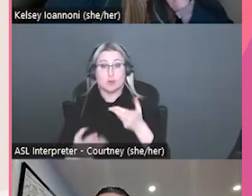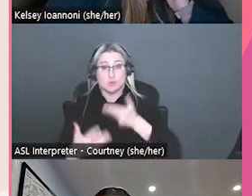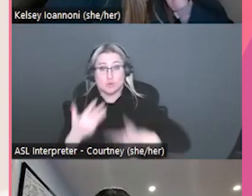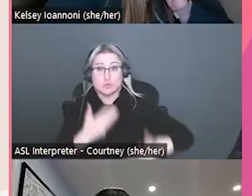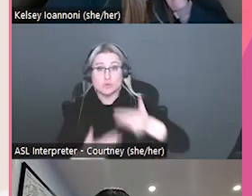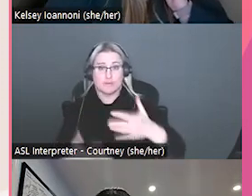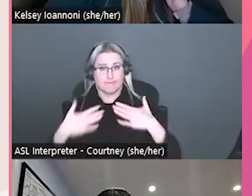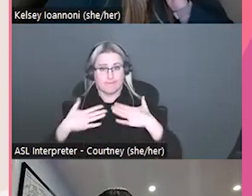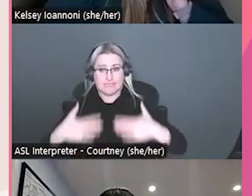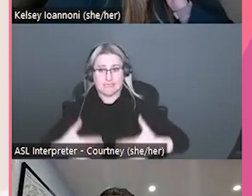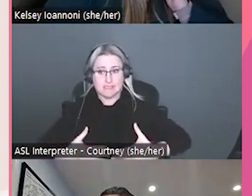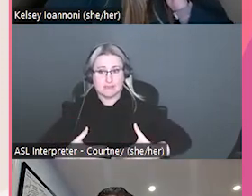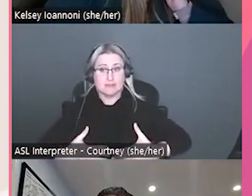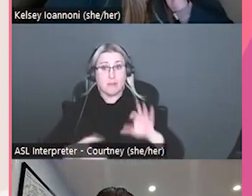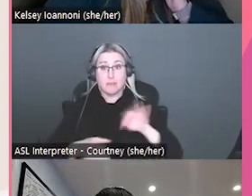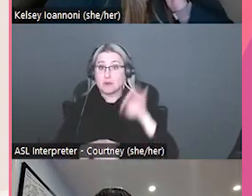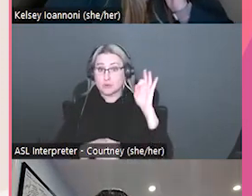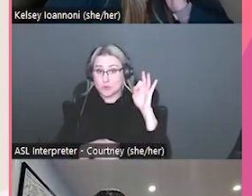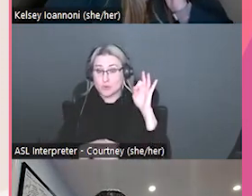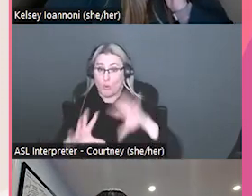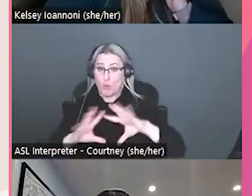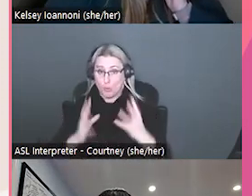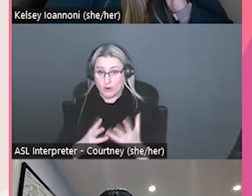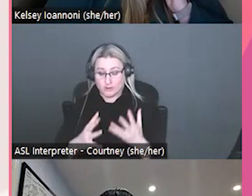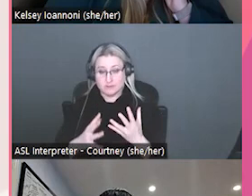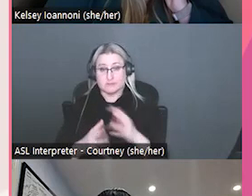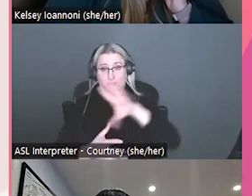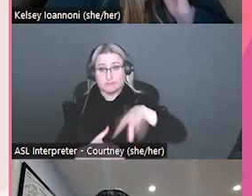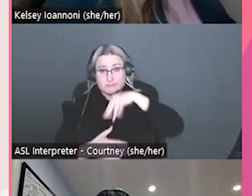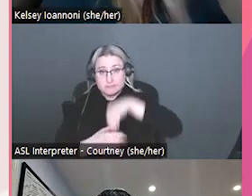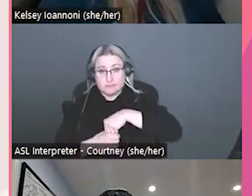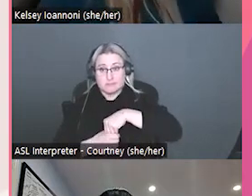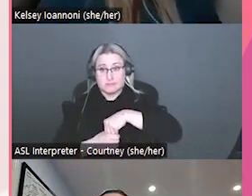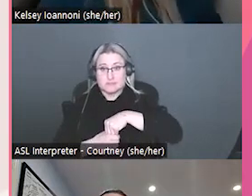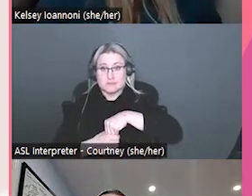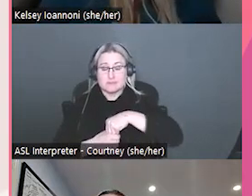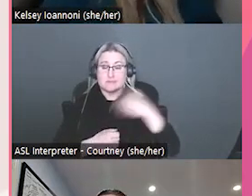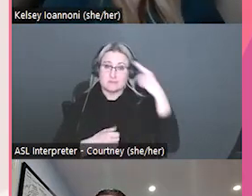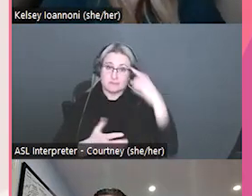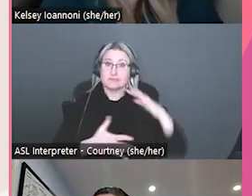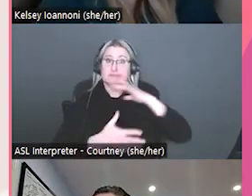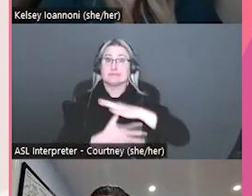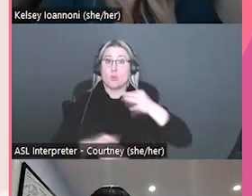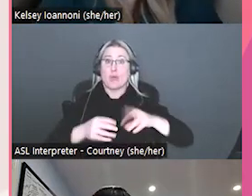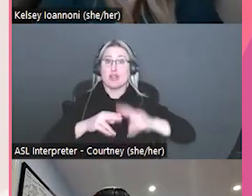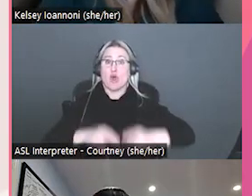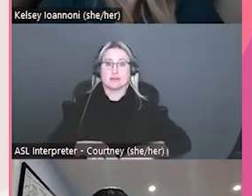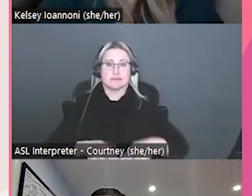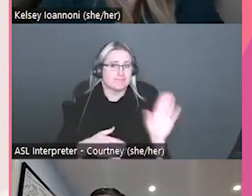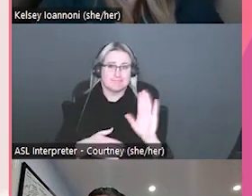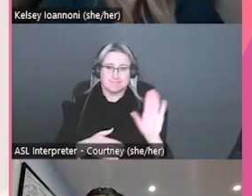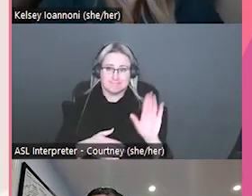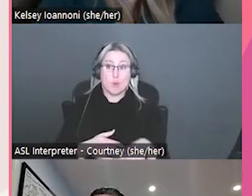social, physical, spiritual worlds, without focusing on weight loss or this idea of achieving